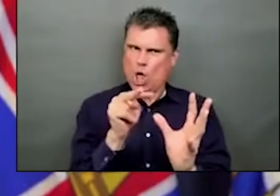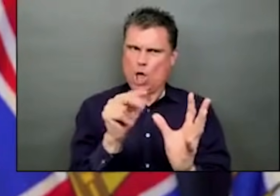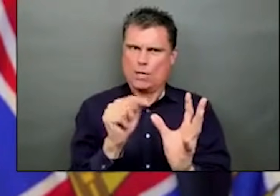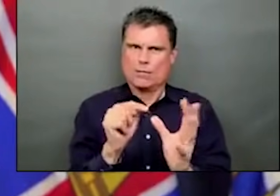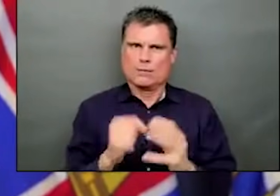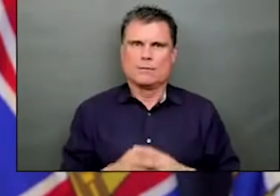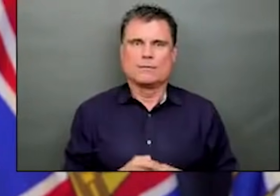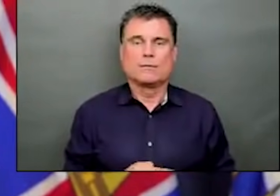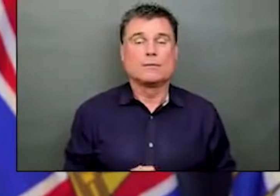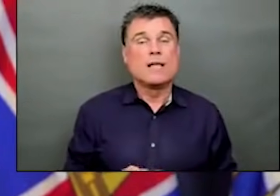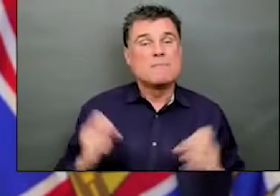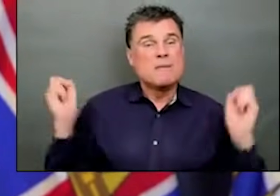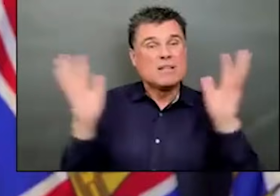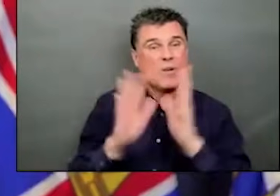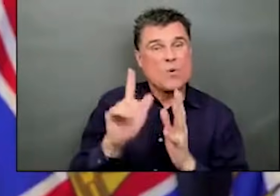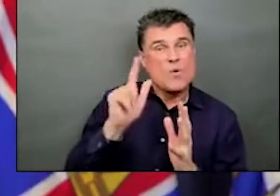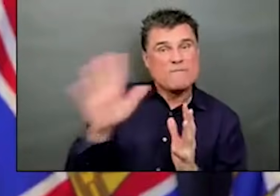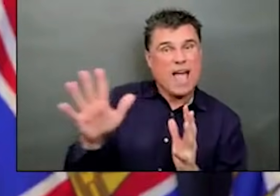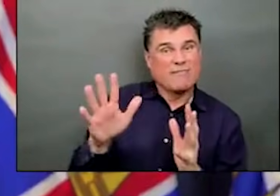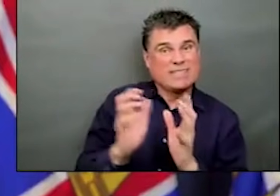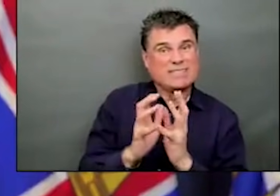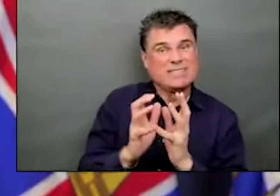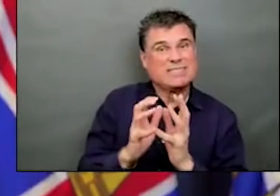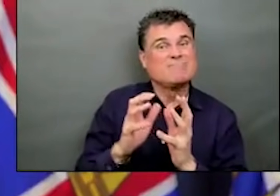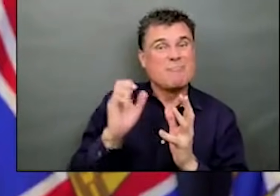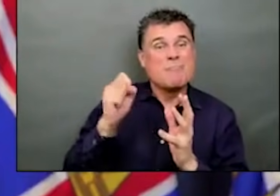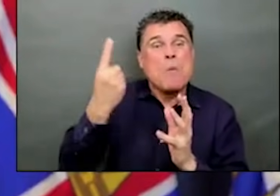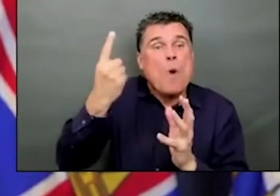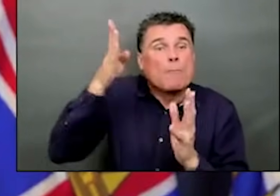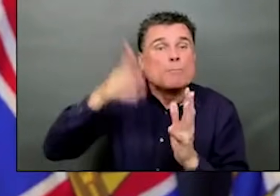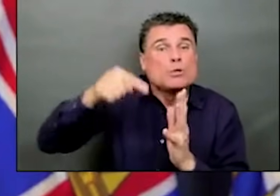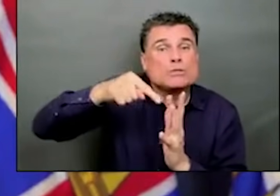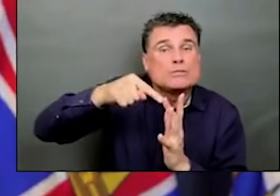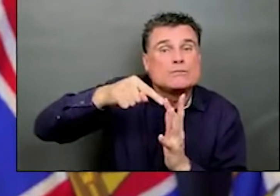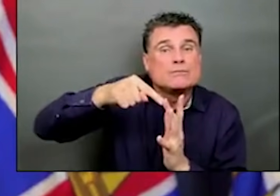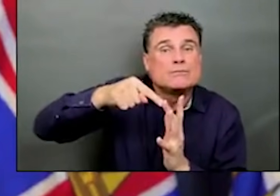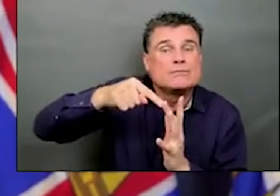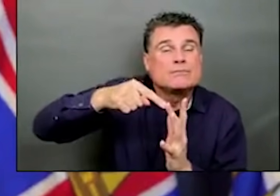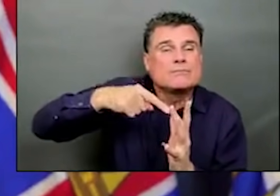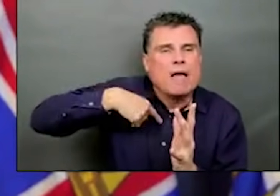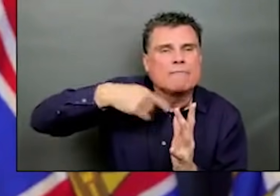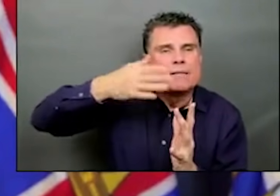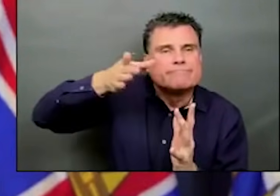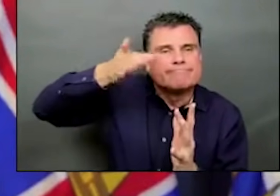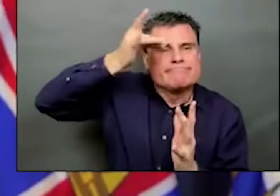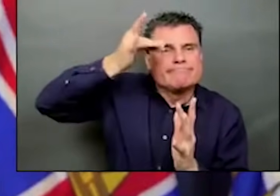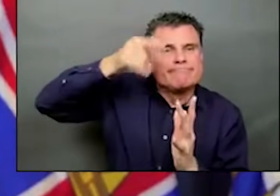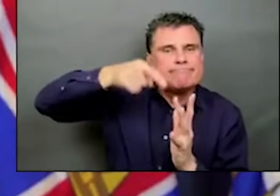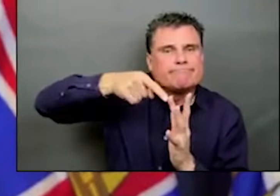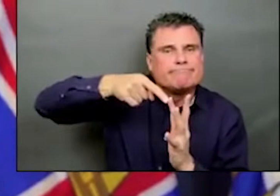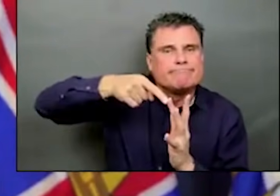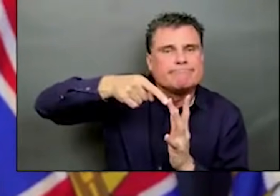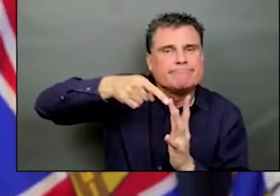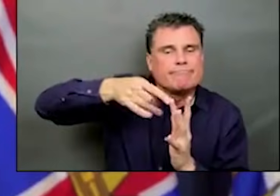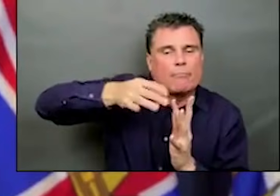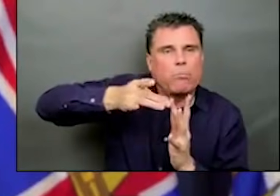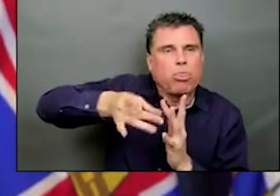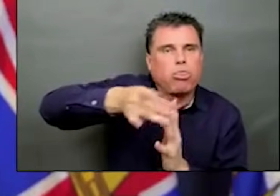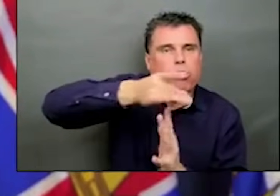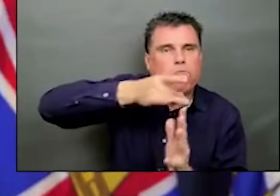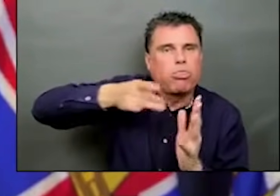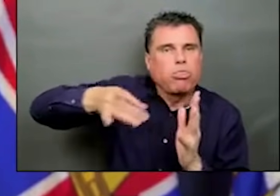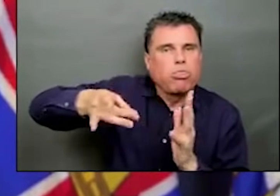this virus and might spread it to others is less than if you have 50 people. But the other side of it,